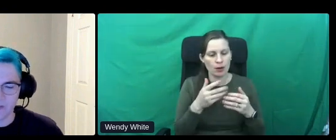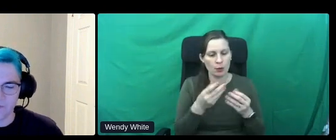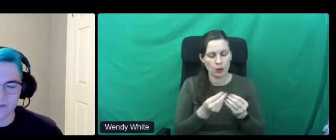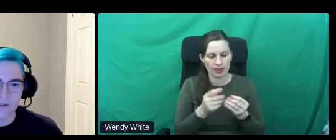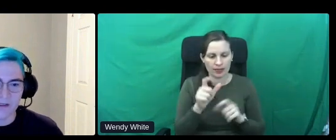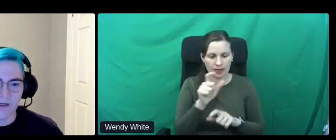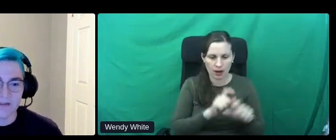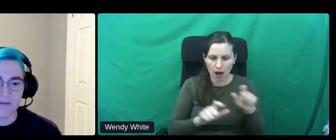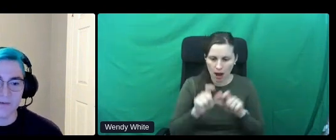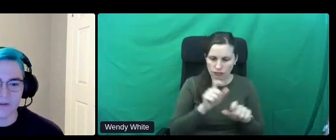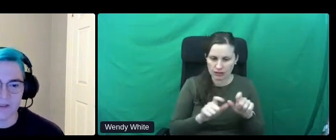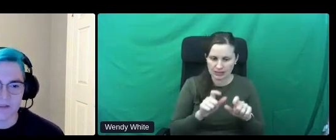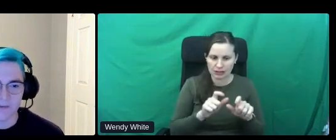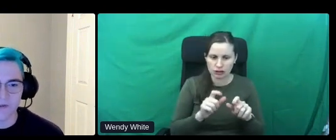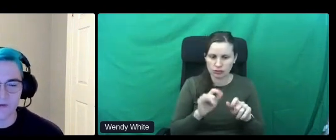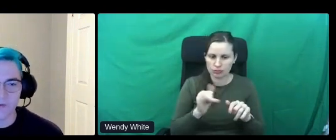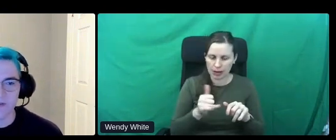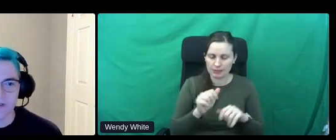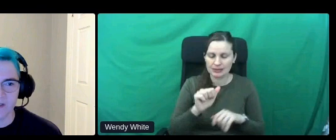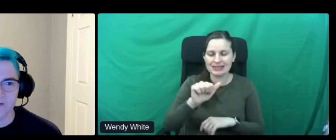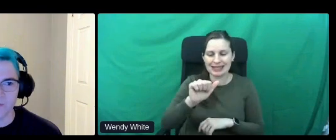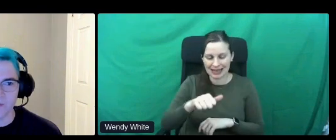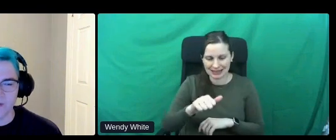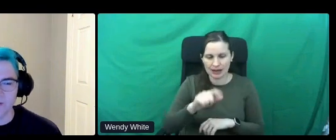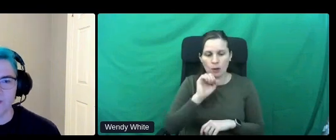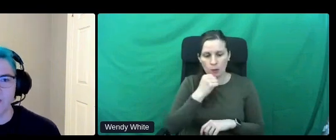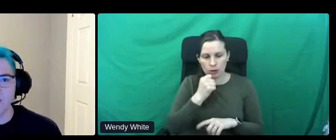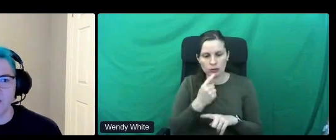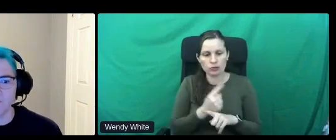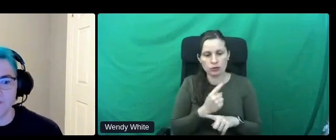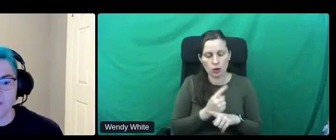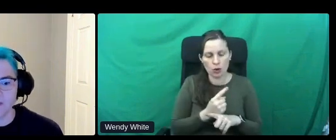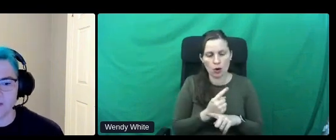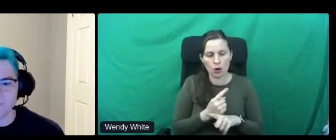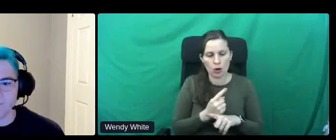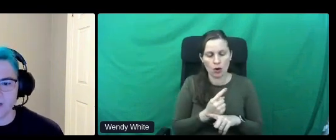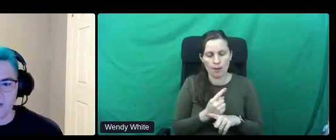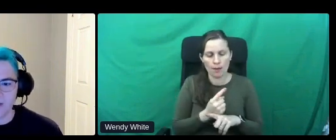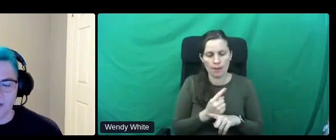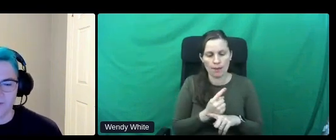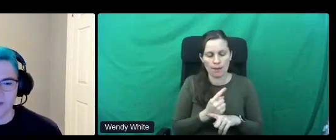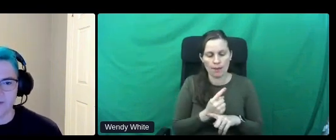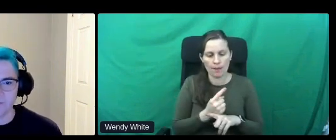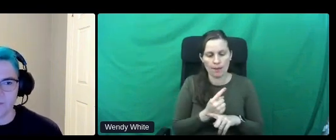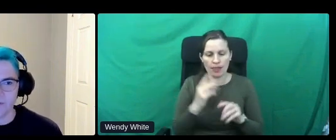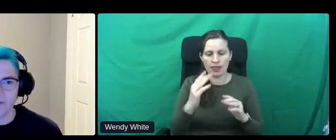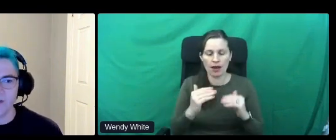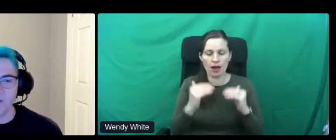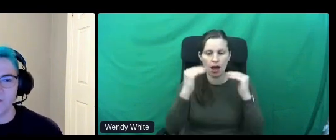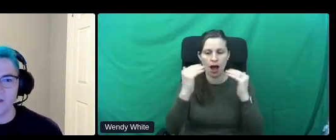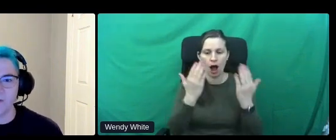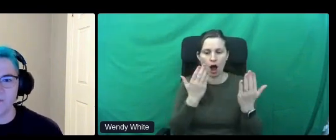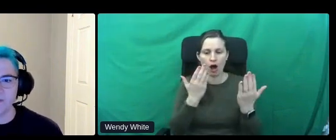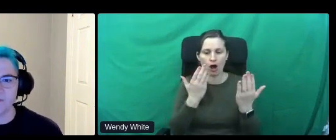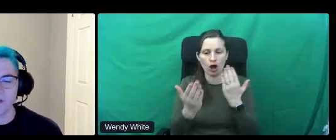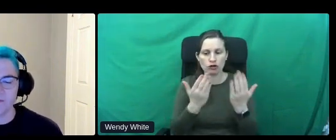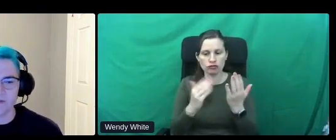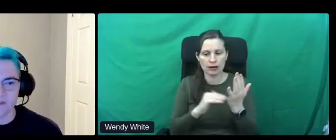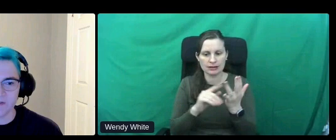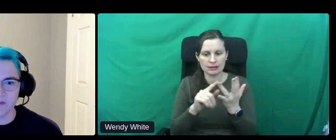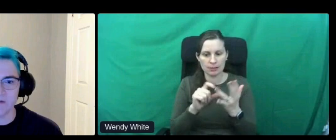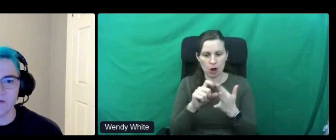colorizations perhaps? So yes, I'm going to talk a little bit about the high contrast mode when it comes